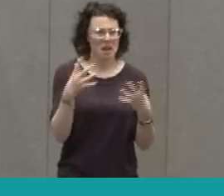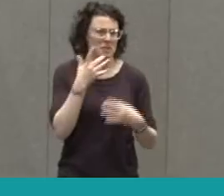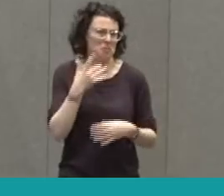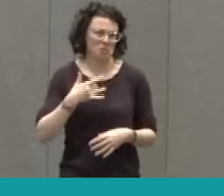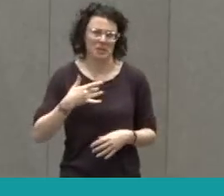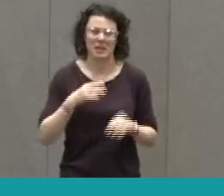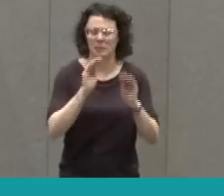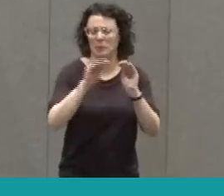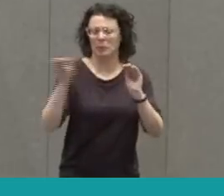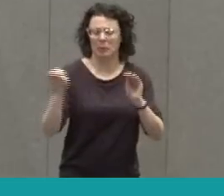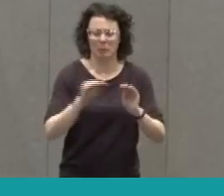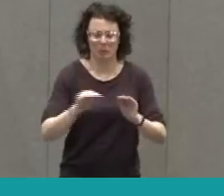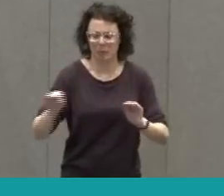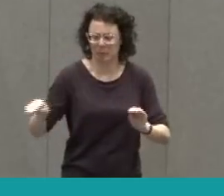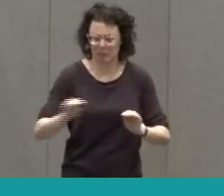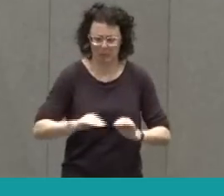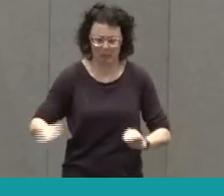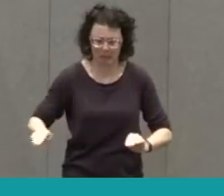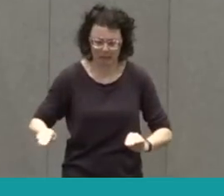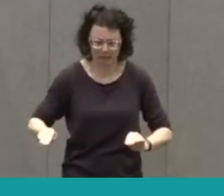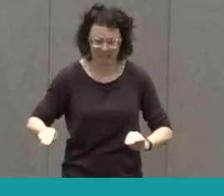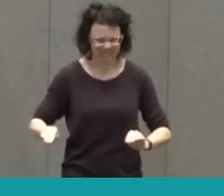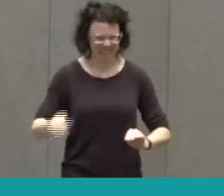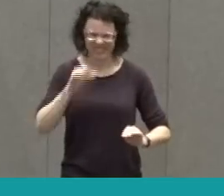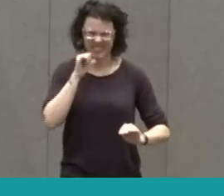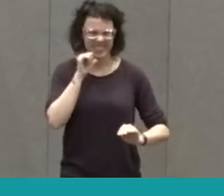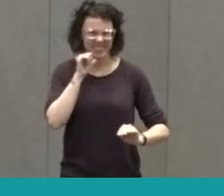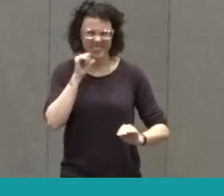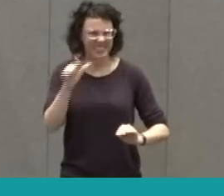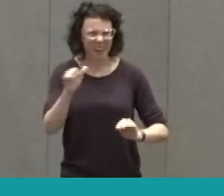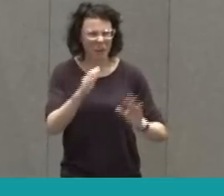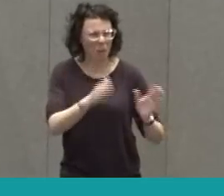could organize these?